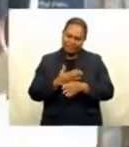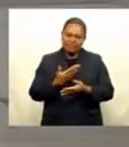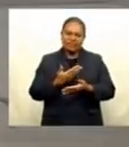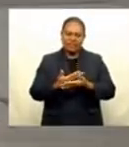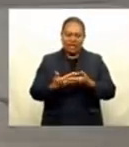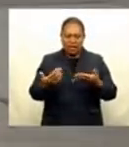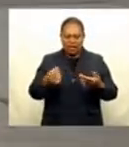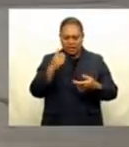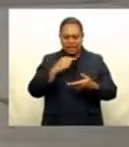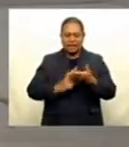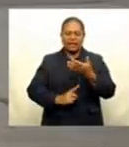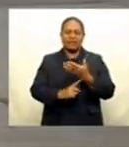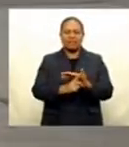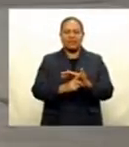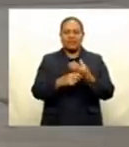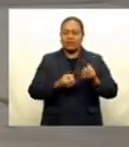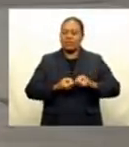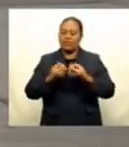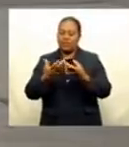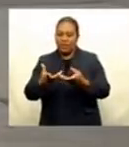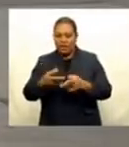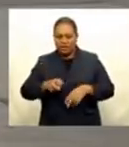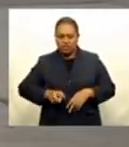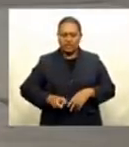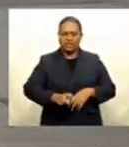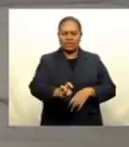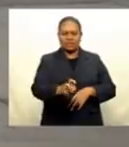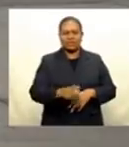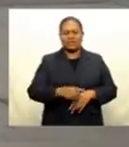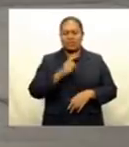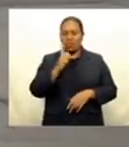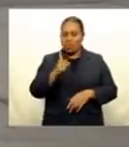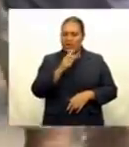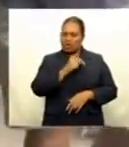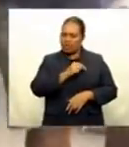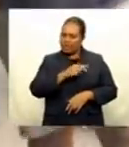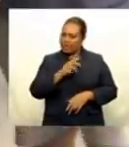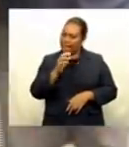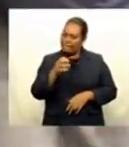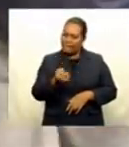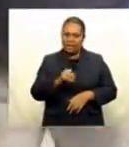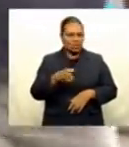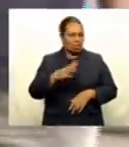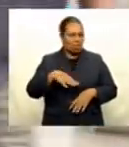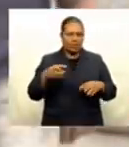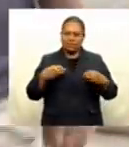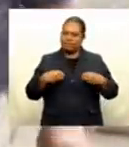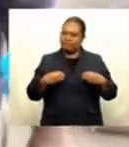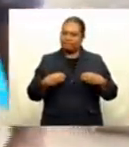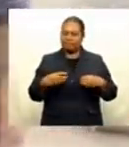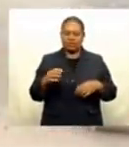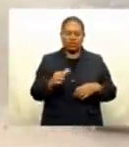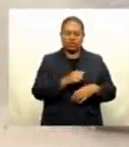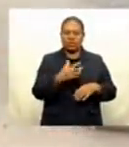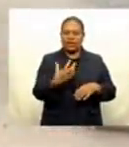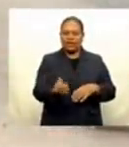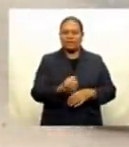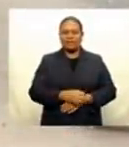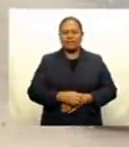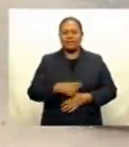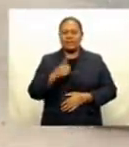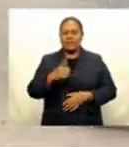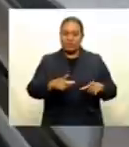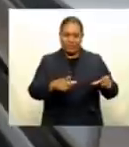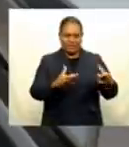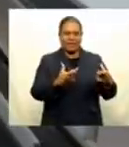is giving us. Providing transportation to employees is one of many requirements that businesses will need to meet. However, this is somewhat a